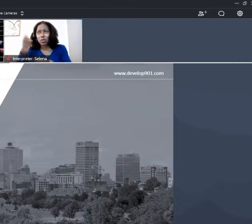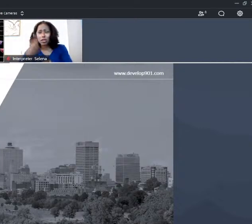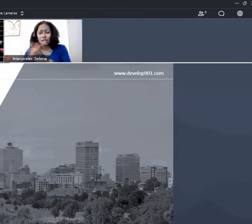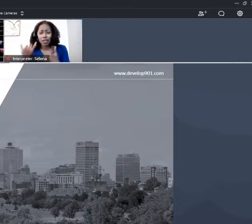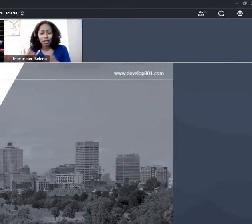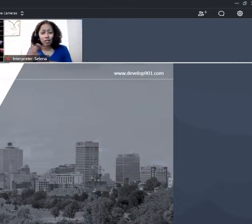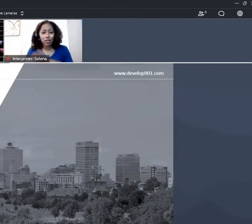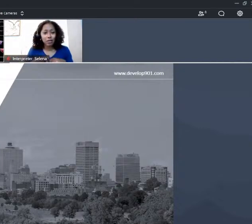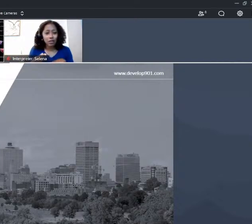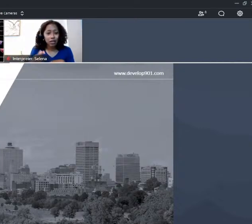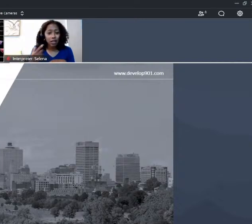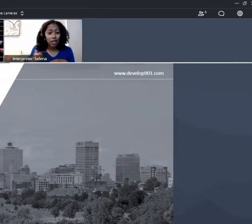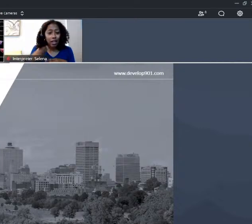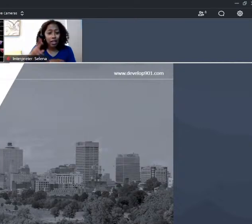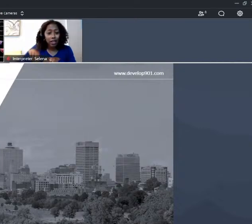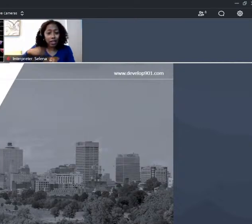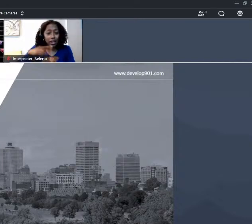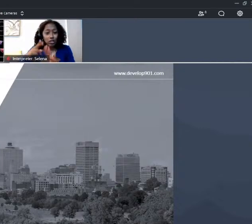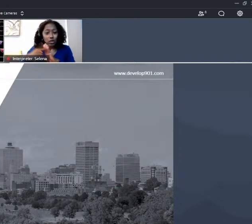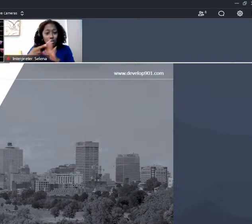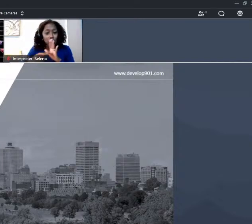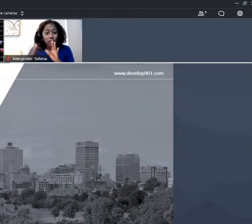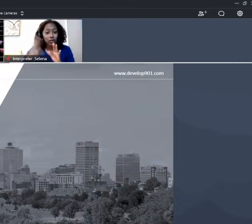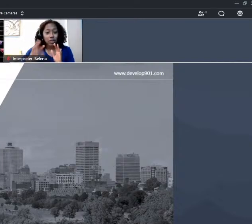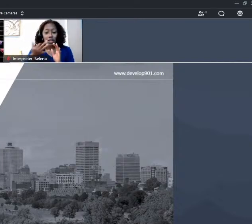over 120 volunteers back in the